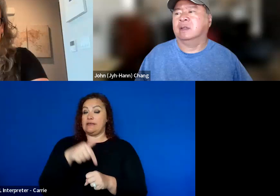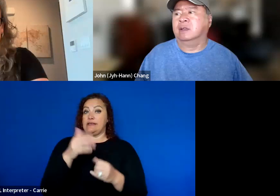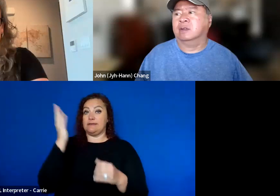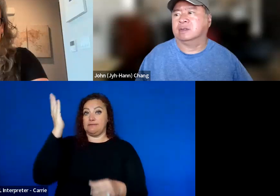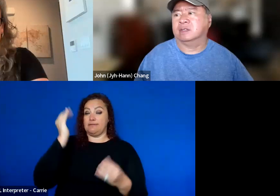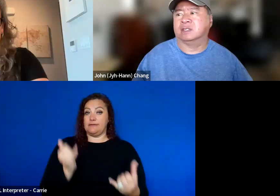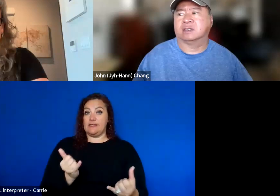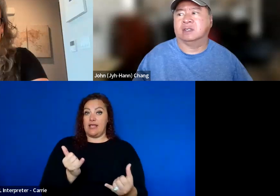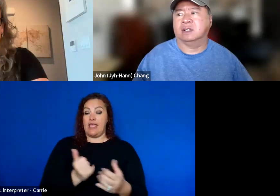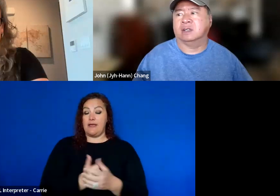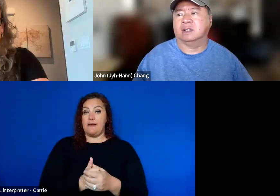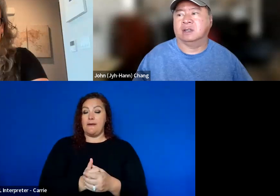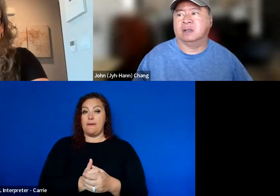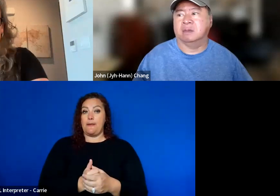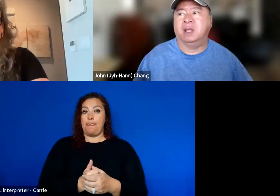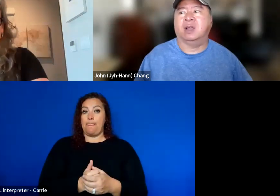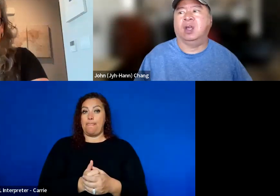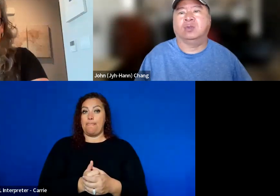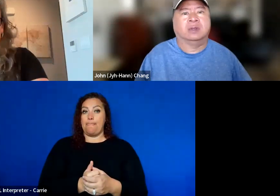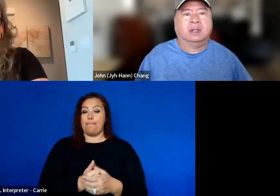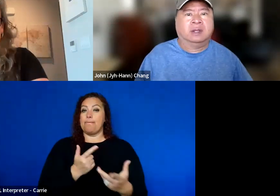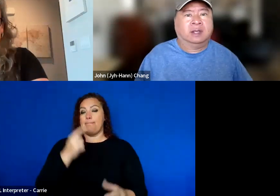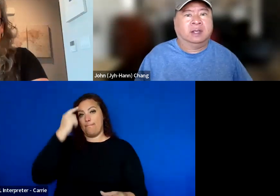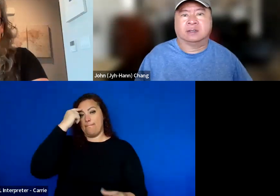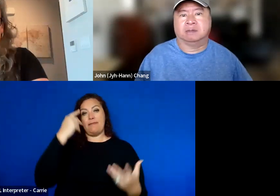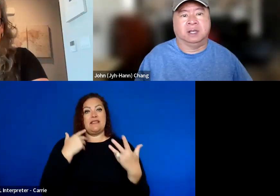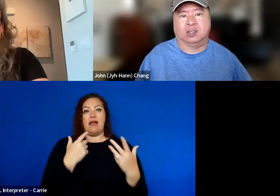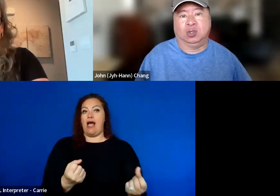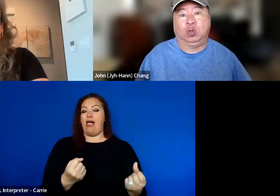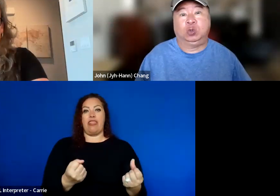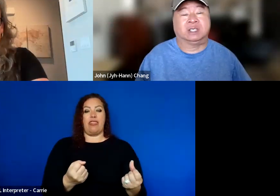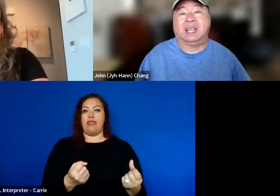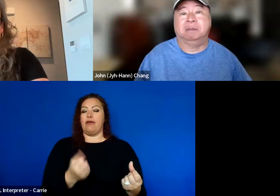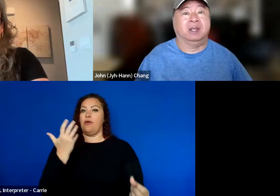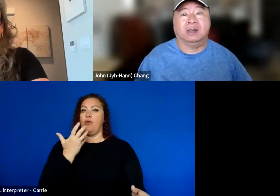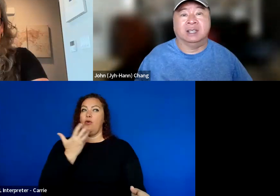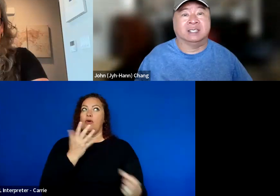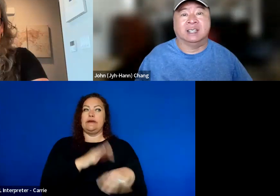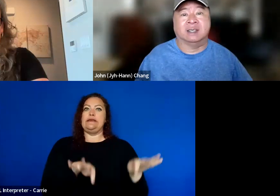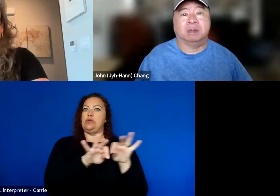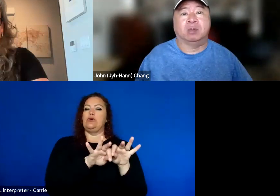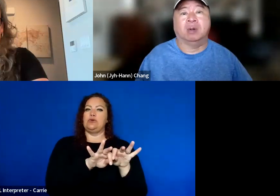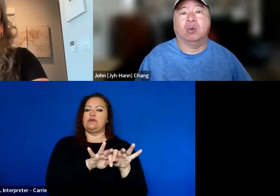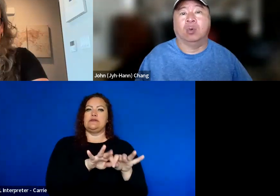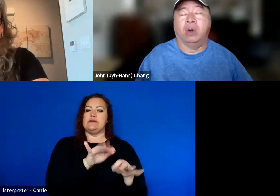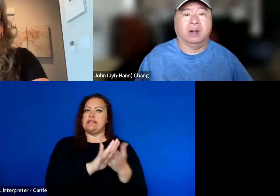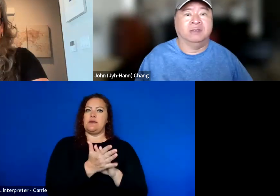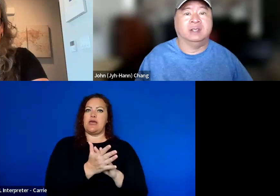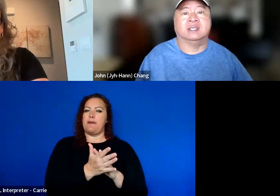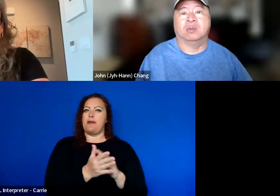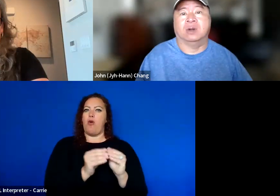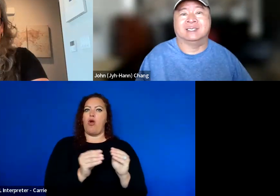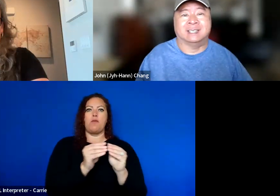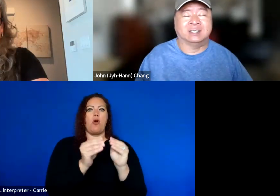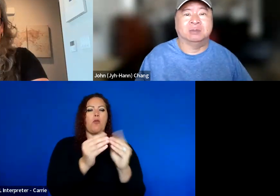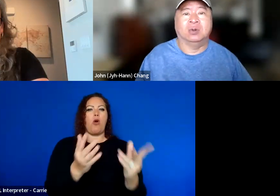and it's mental health it's huge. It's getting bigger in the sense that people are more aware of it.